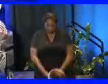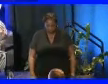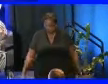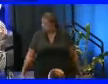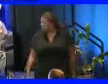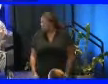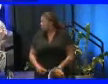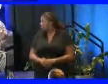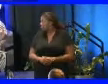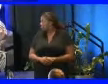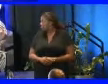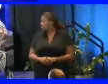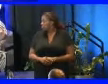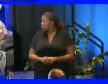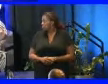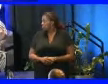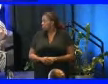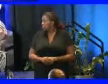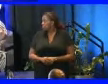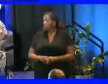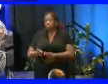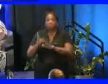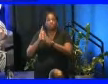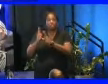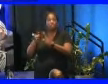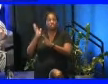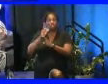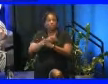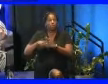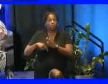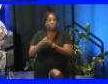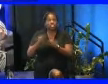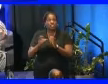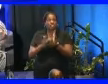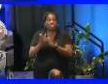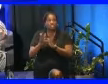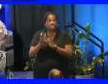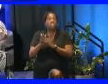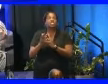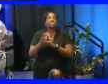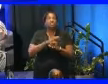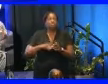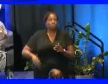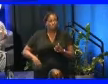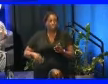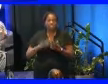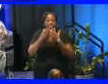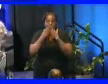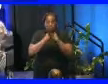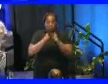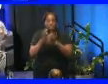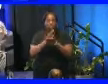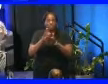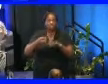God bless. Can you guys hear me? I first give honor to God, my Lord and Savior Jesus Christ, the precious Holy Spirit, and every